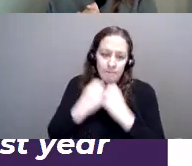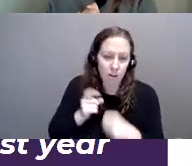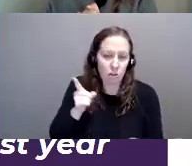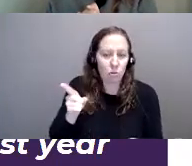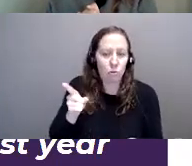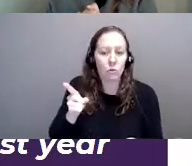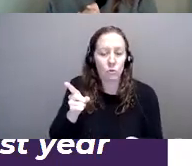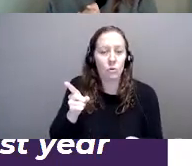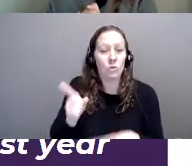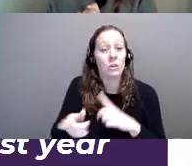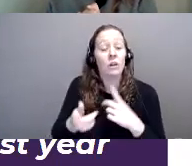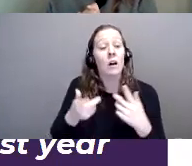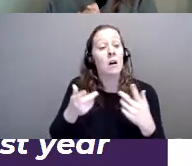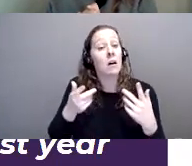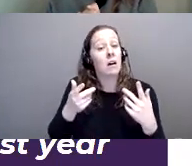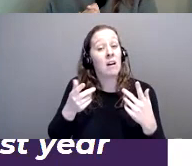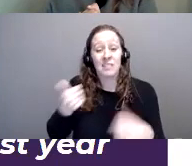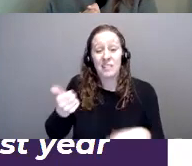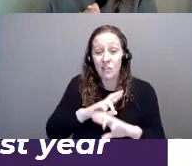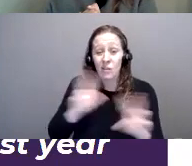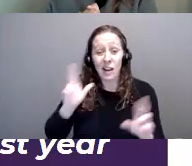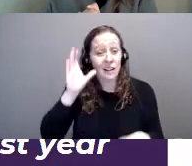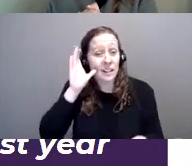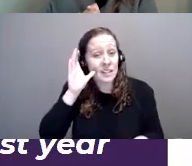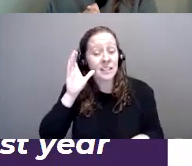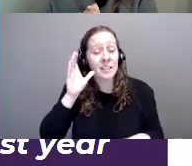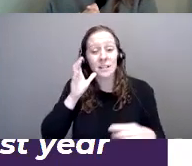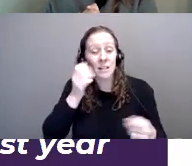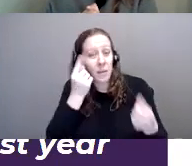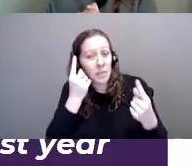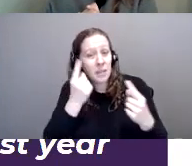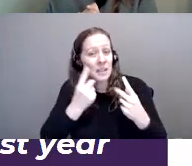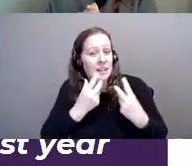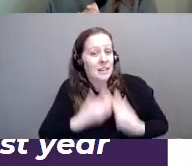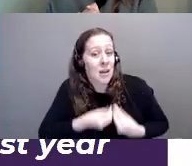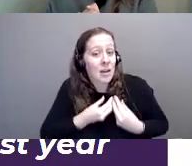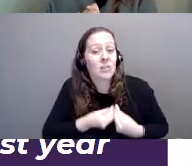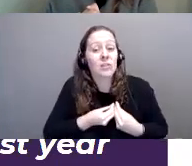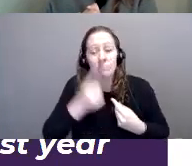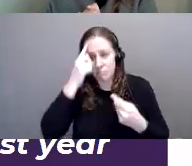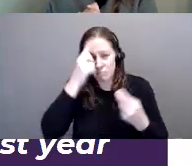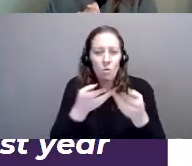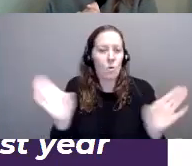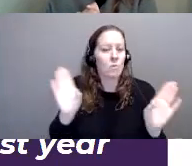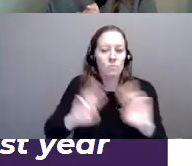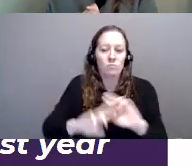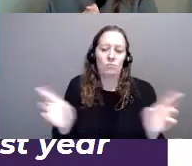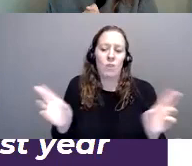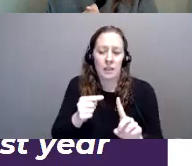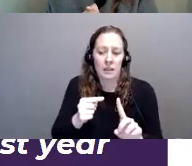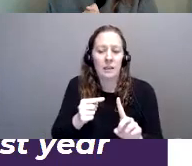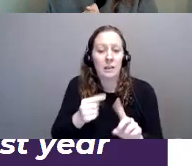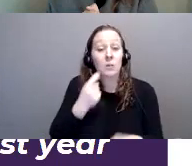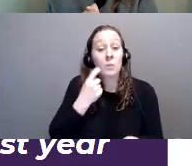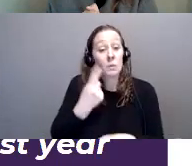great sounding board and always ready to listen with empathy, compassion, and open-mindedness. This past